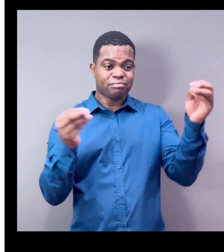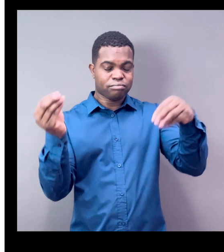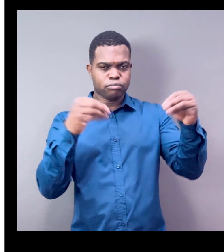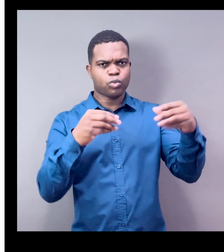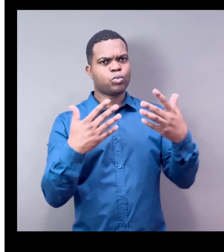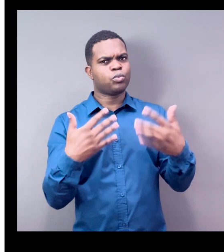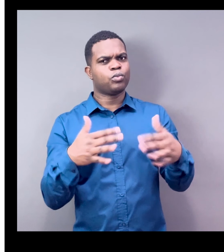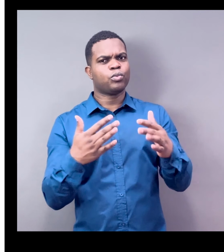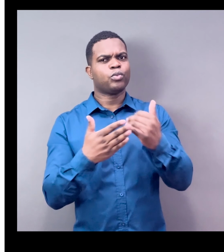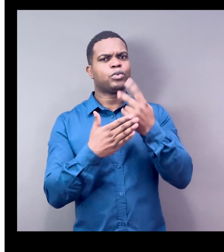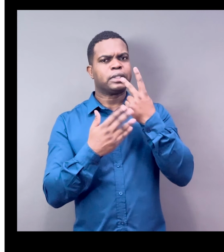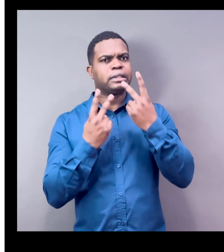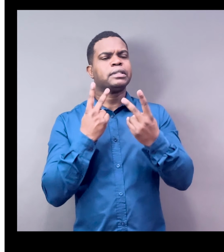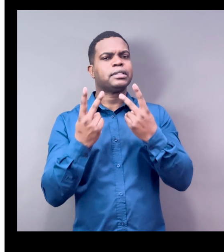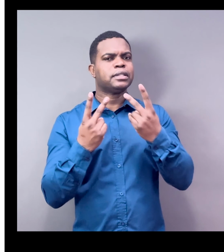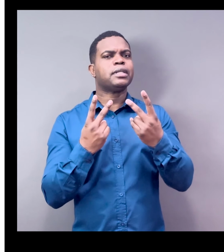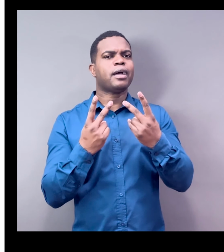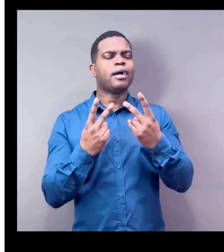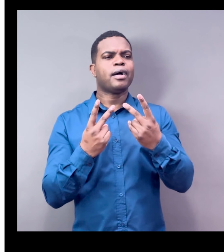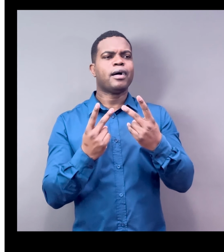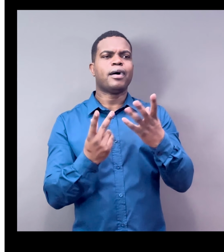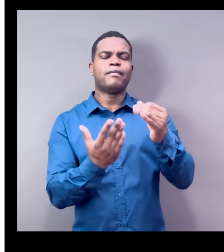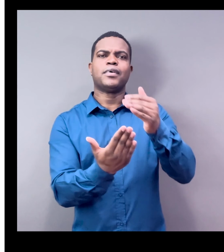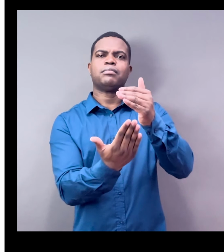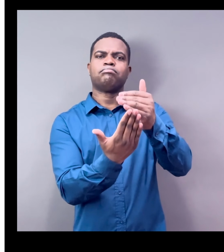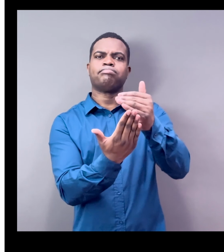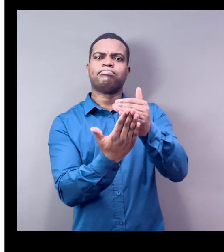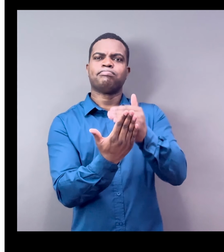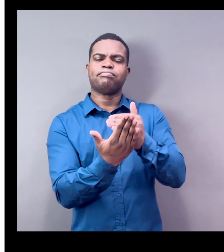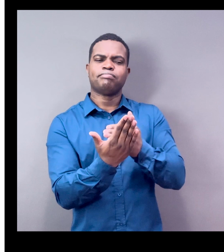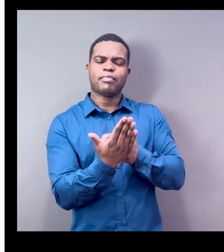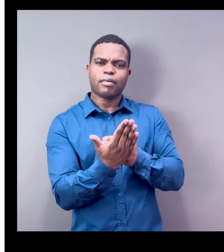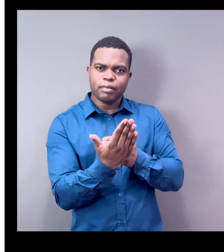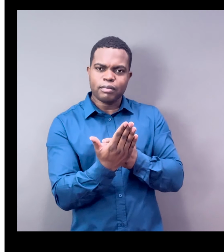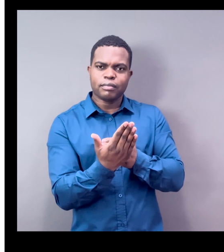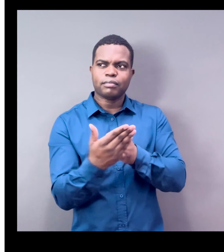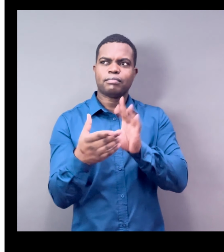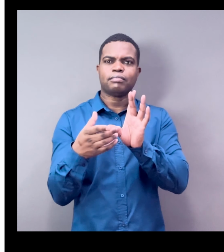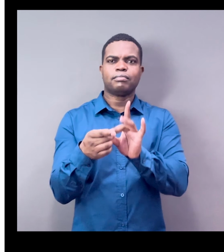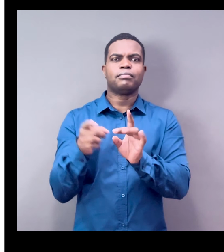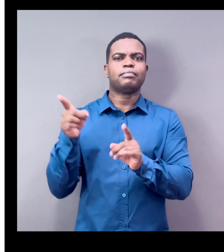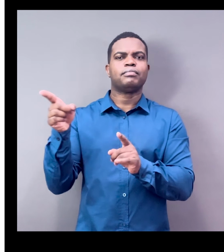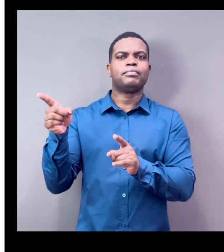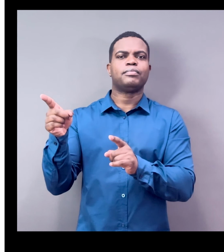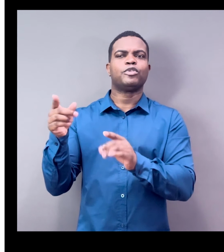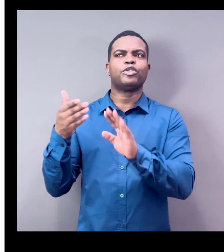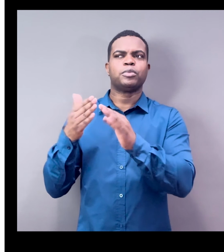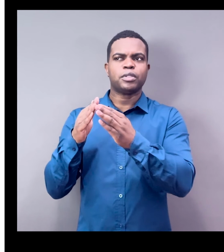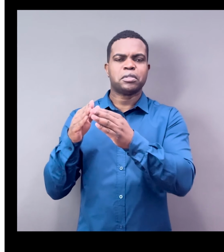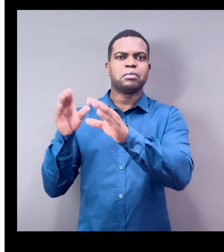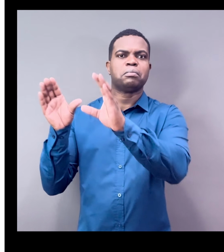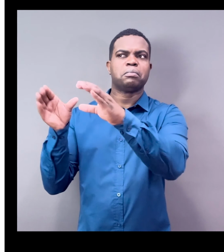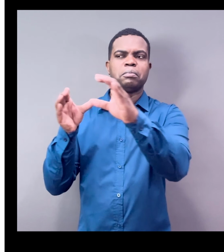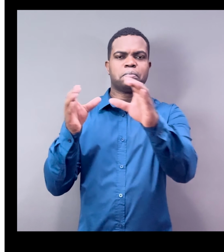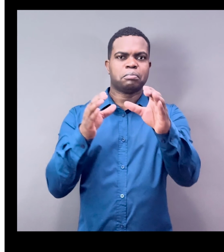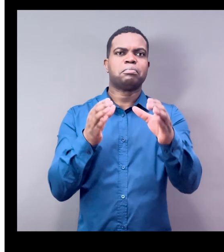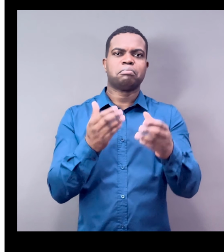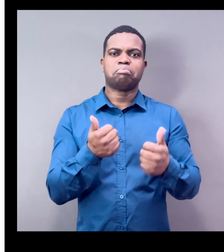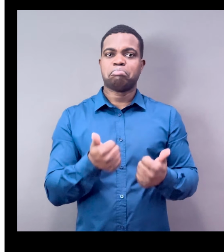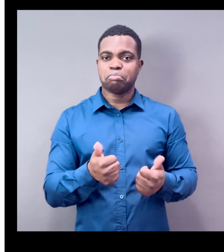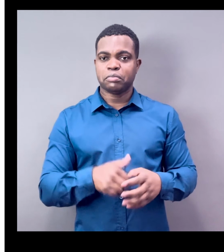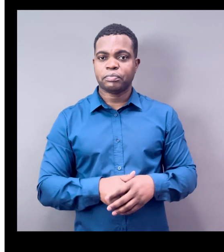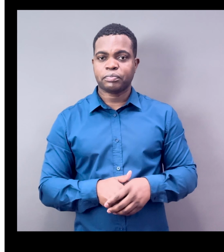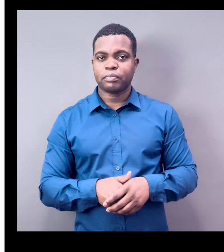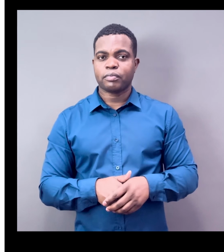be amazed to see how you will be able to come up with list of potential stakeholders.